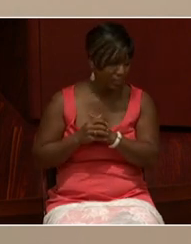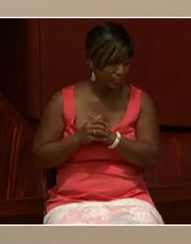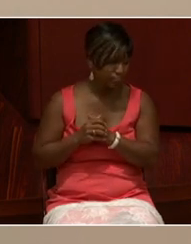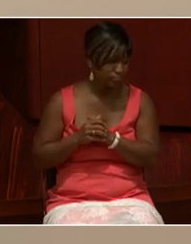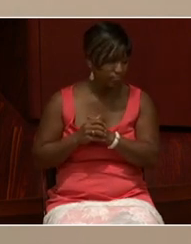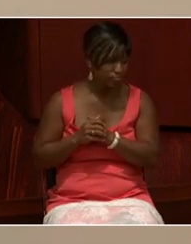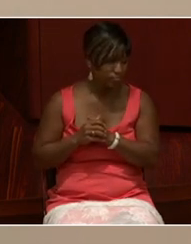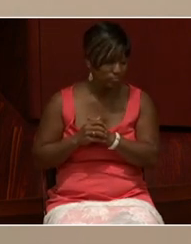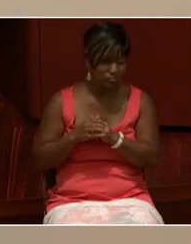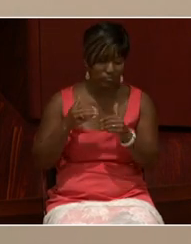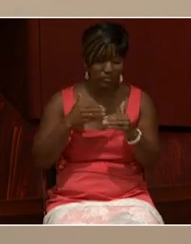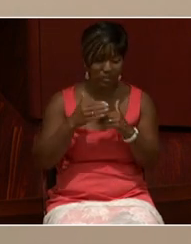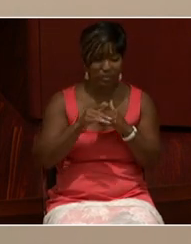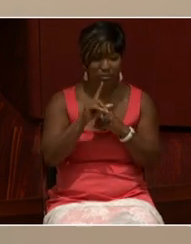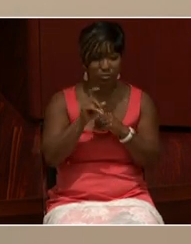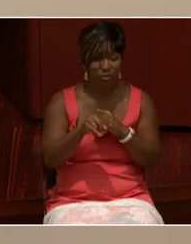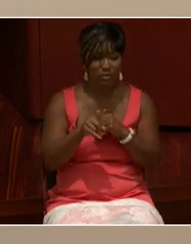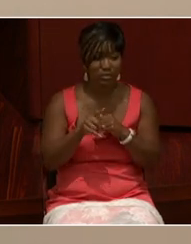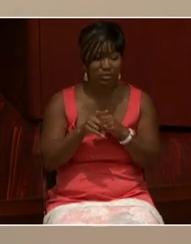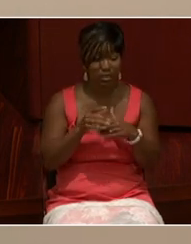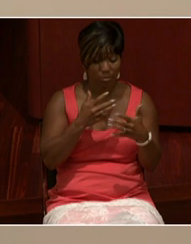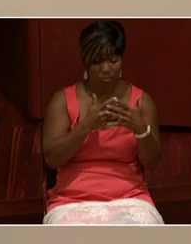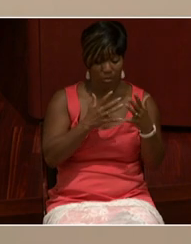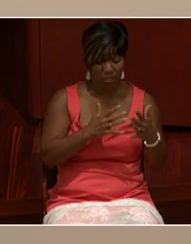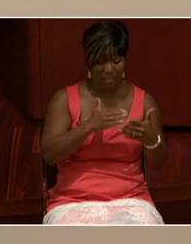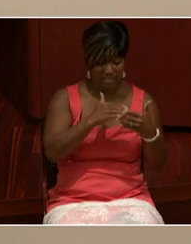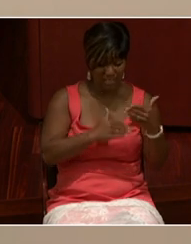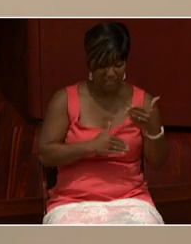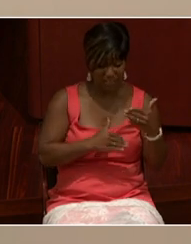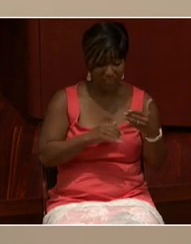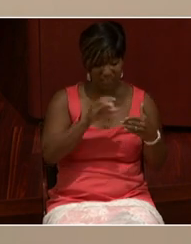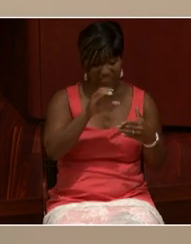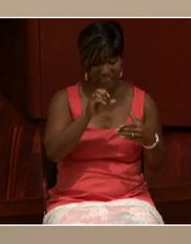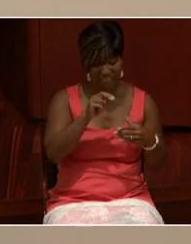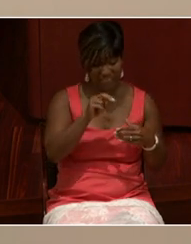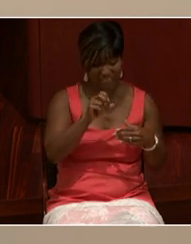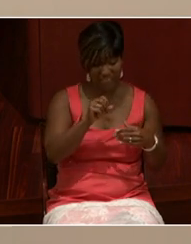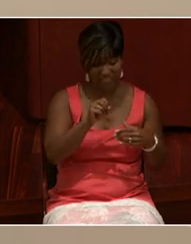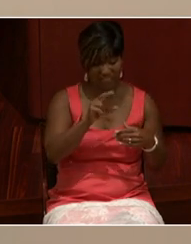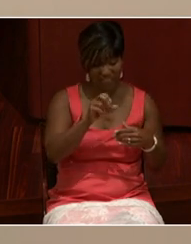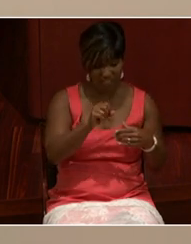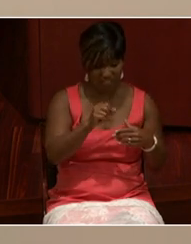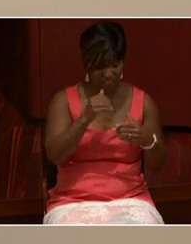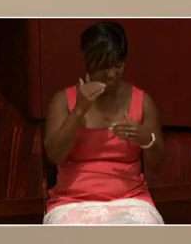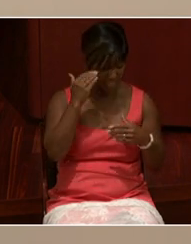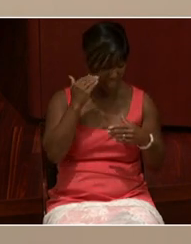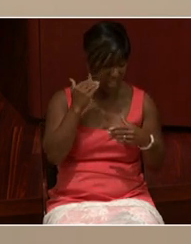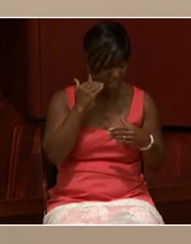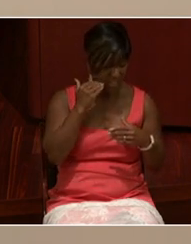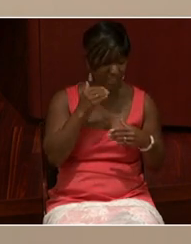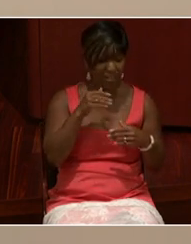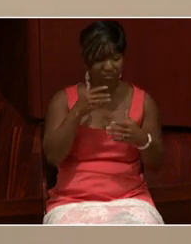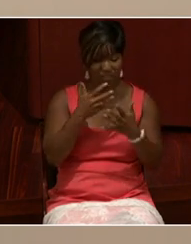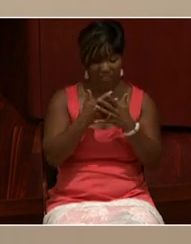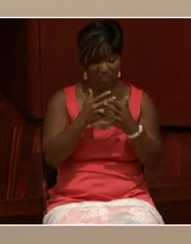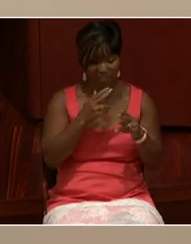Thank you. Next question. Are prisoners listed on the census under the heading of the penitentiary's name?